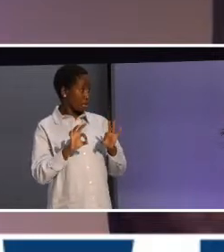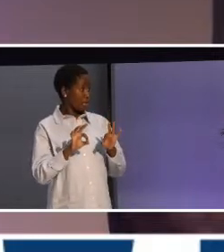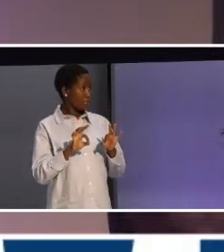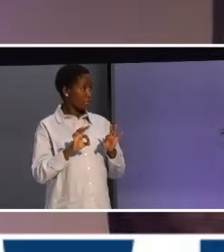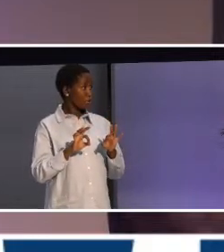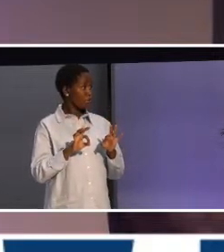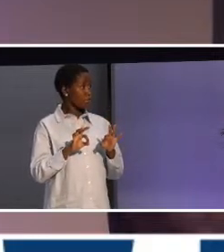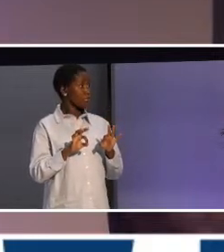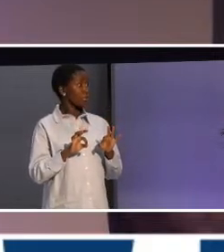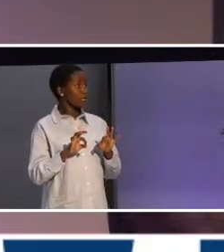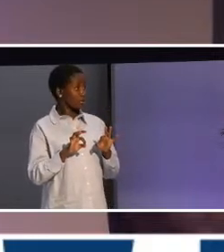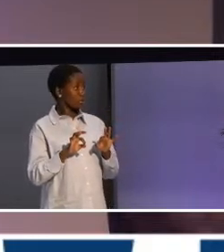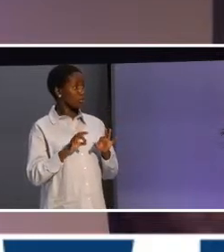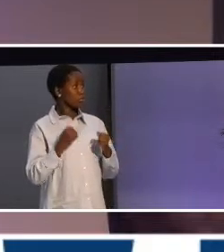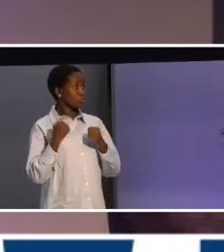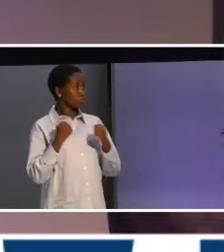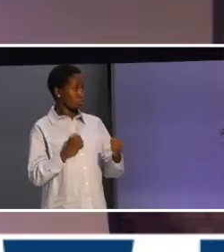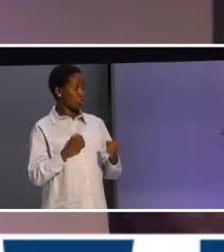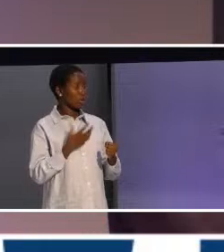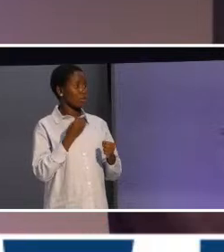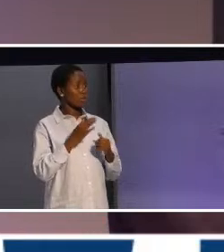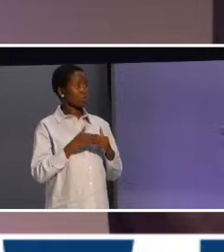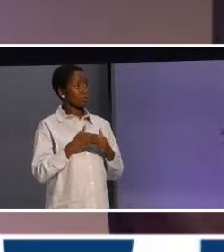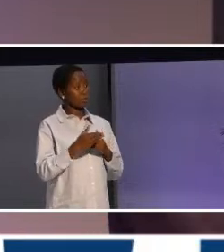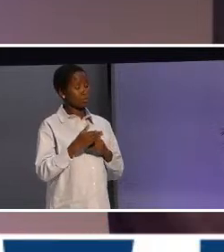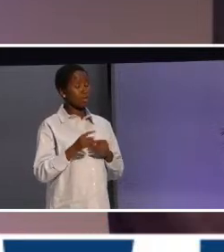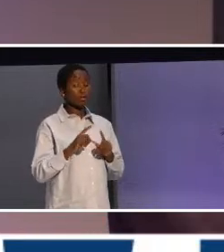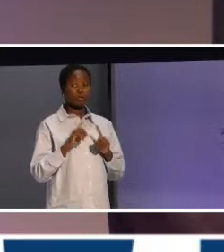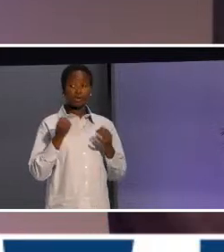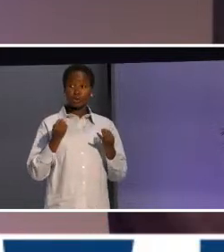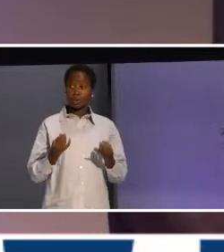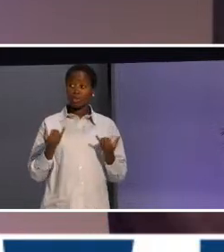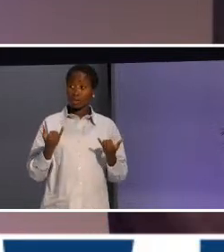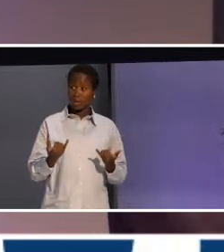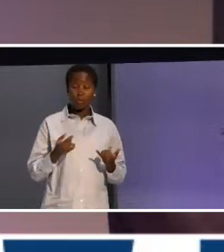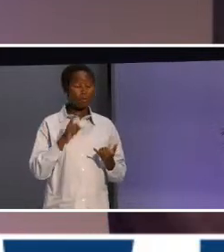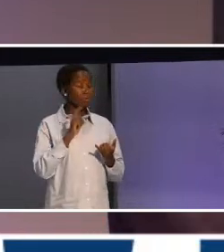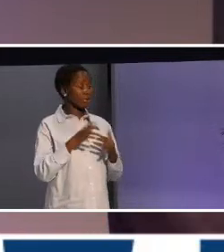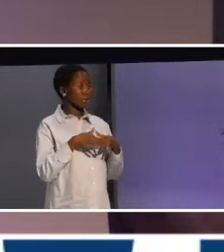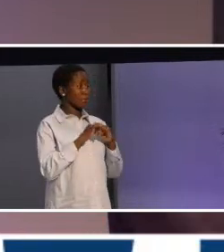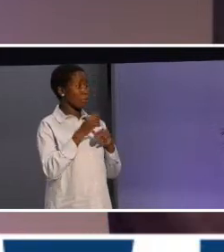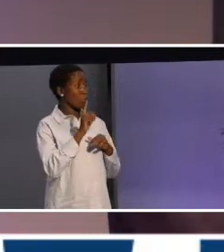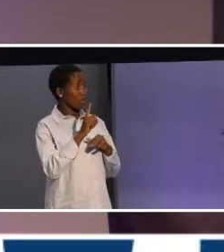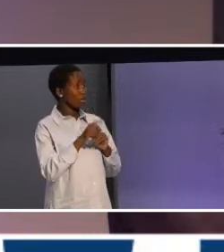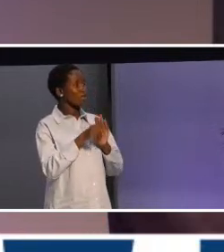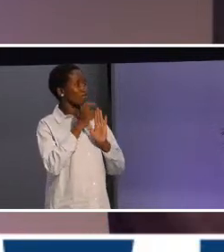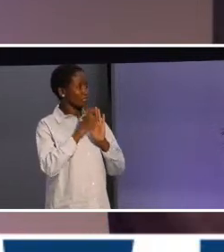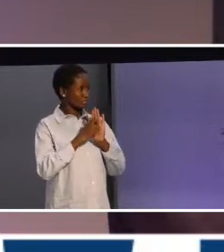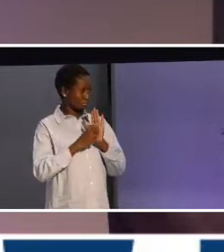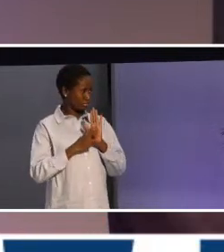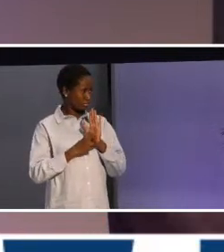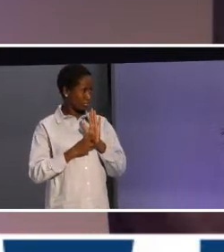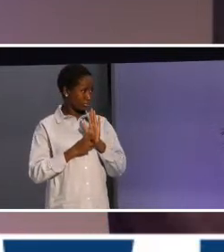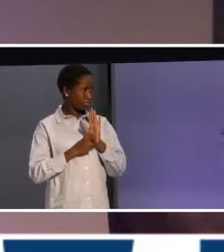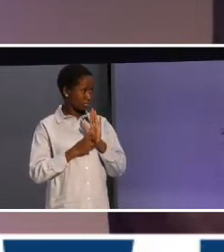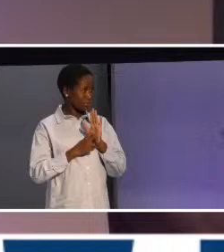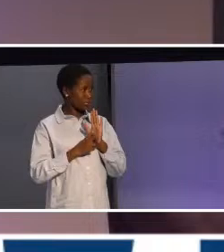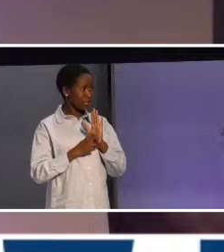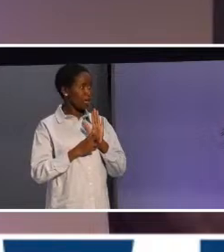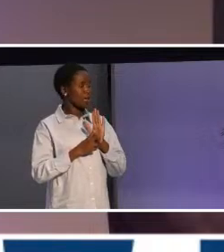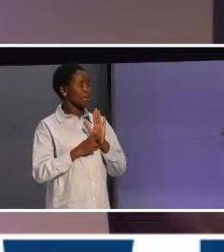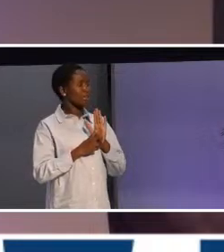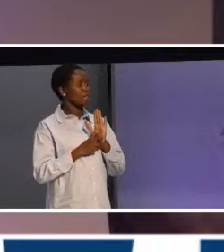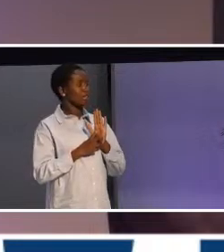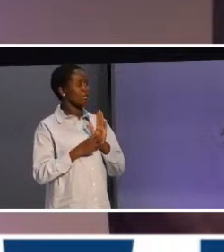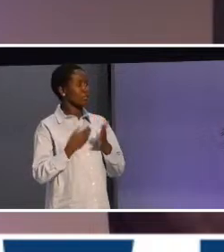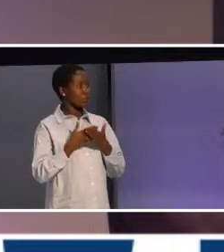citizens. Friends, we need to come out with standard protocols, benchmarks for various aspects of